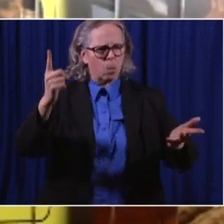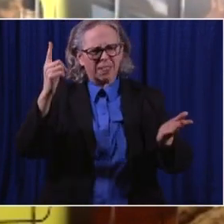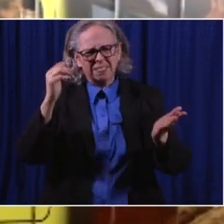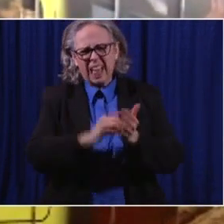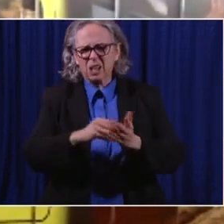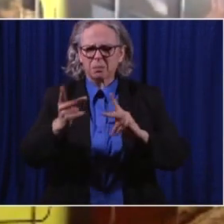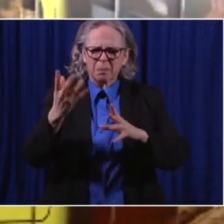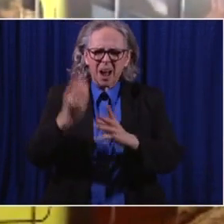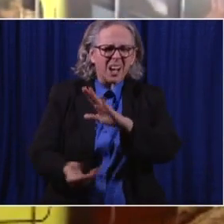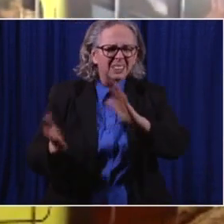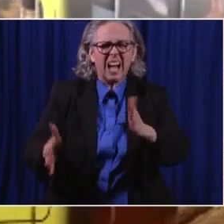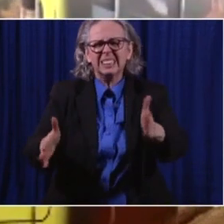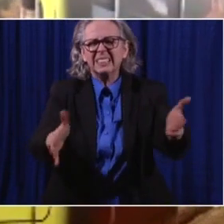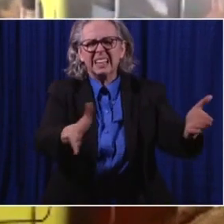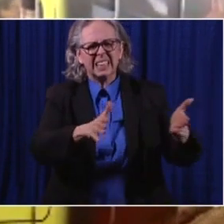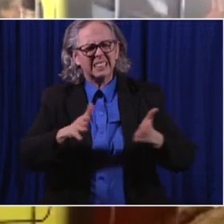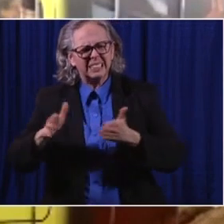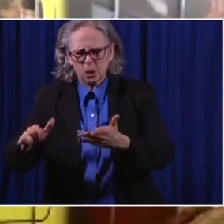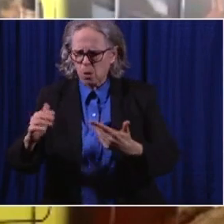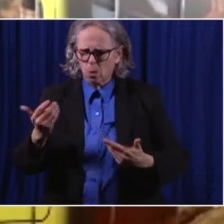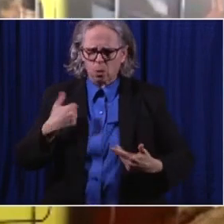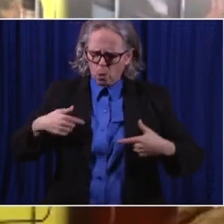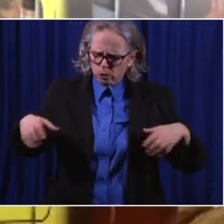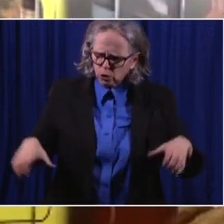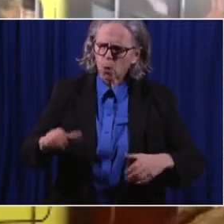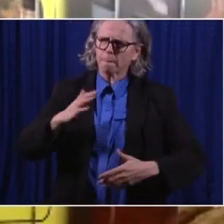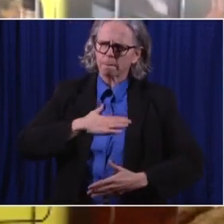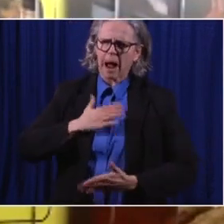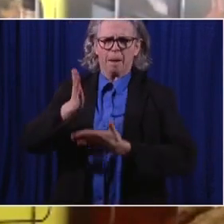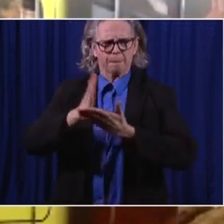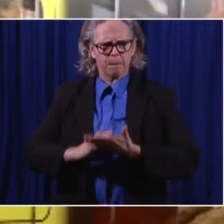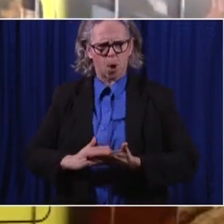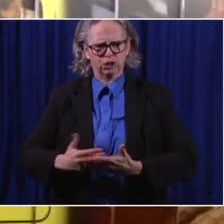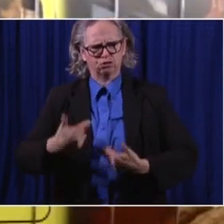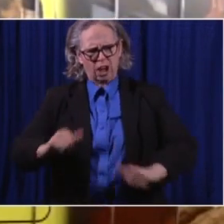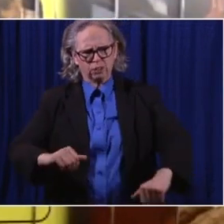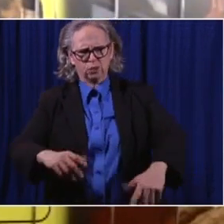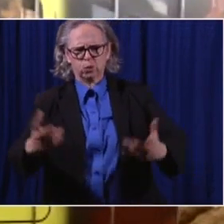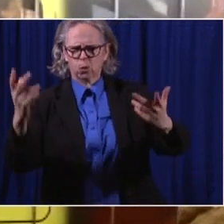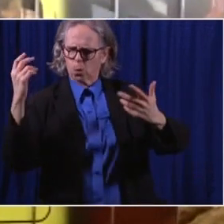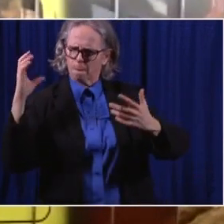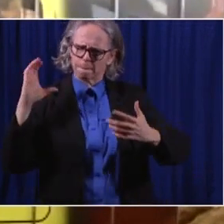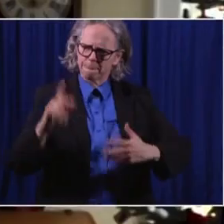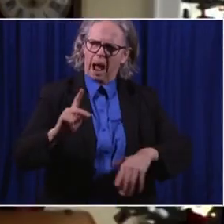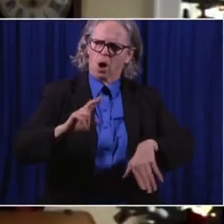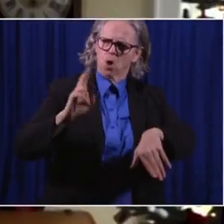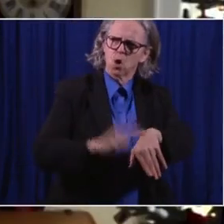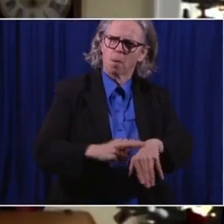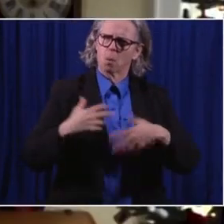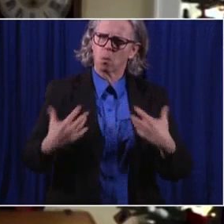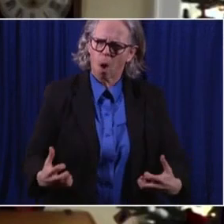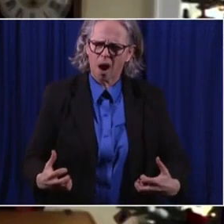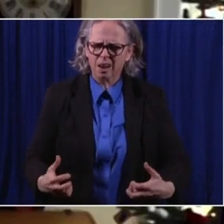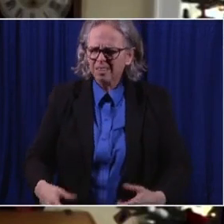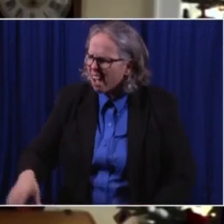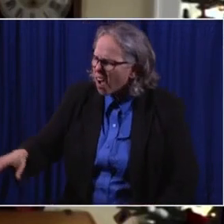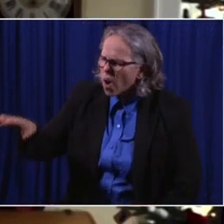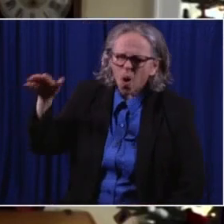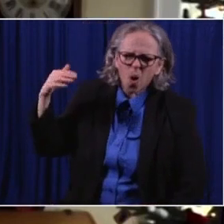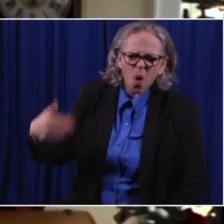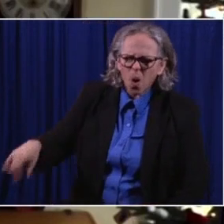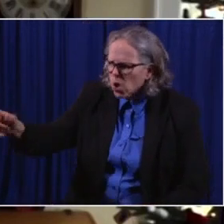to get us back to close to normal if I can, do my small part. Well, you've articulated a lot of reasons. Thank you. Thank you